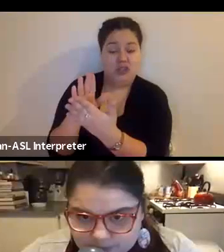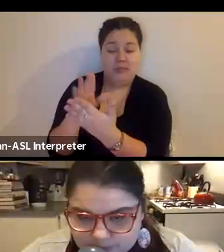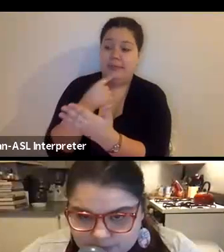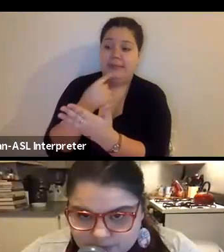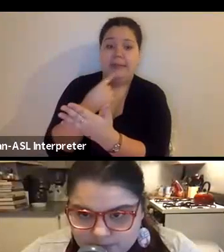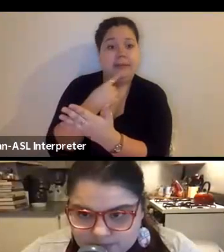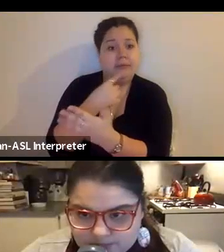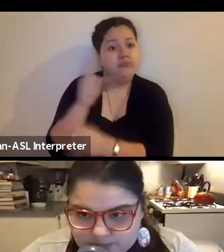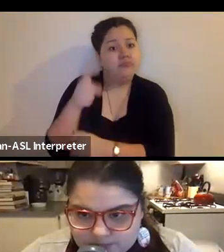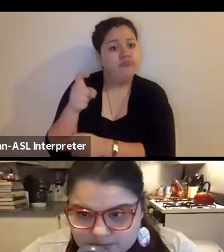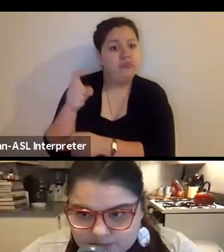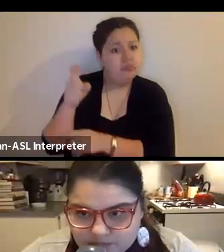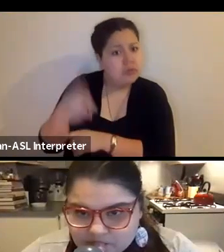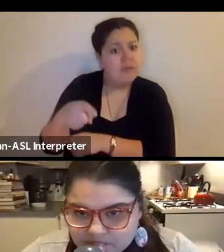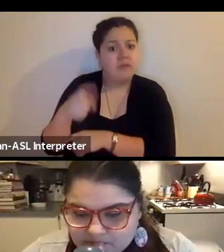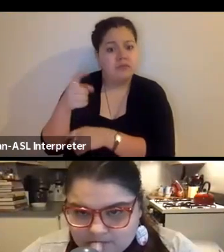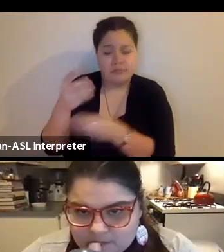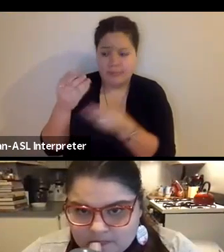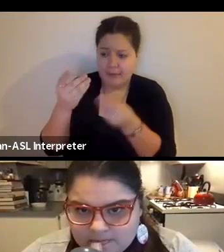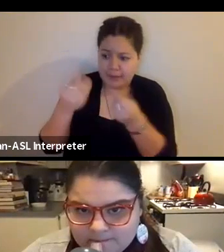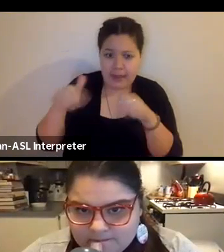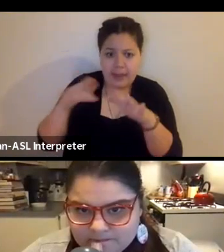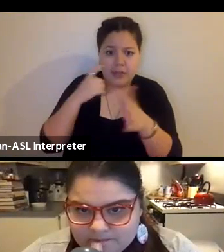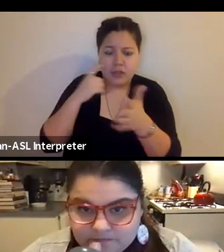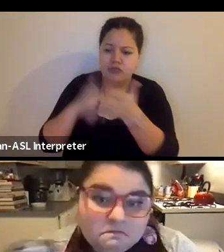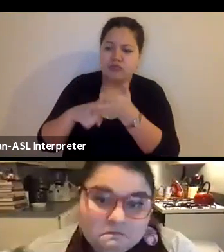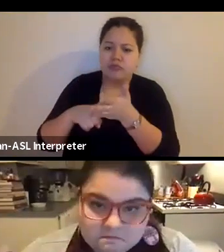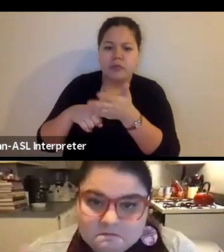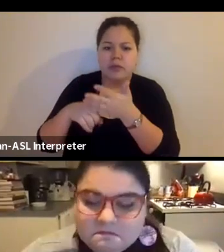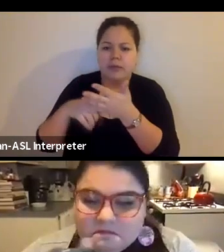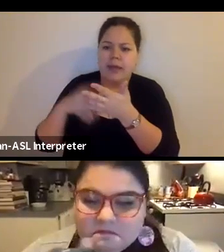technical side of it and see where that leads you.